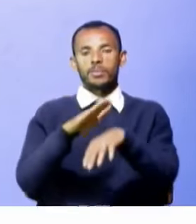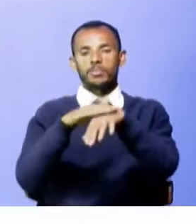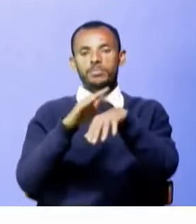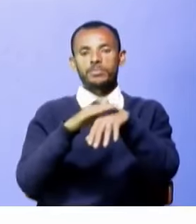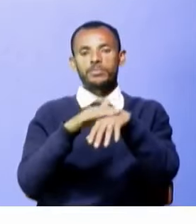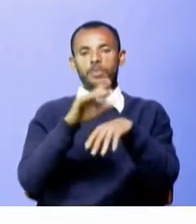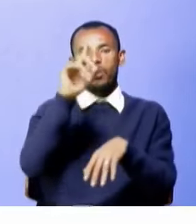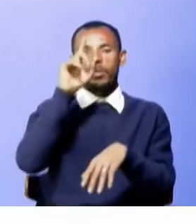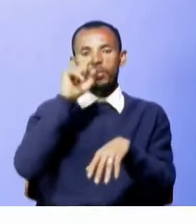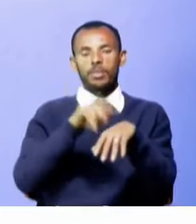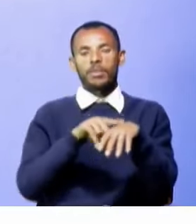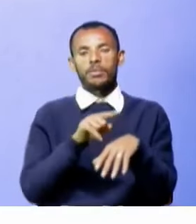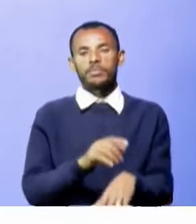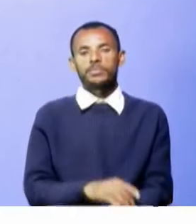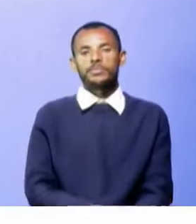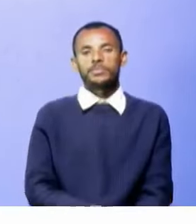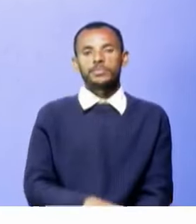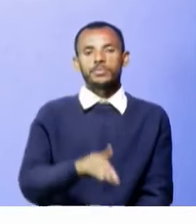once.